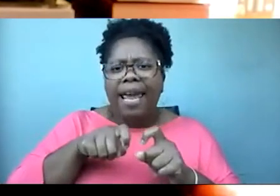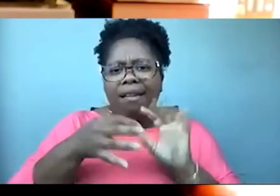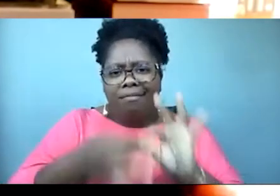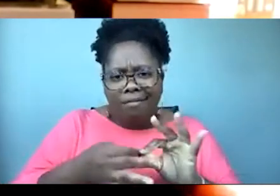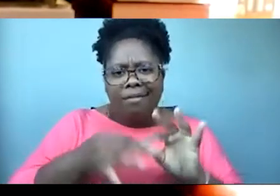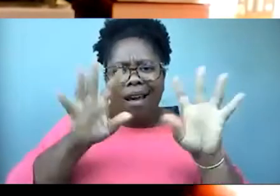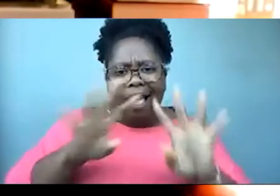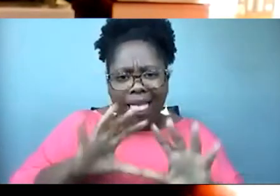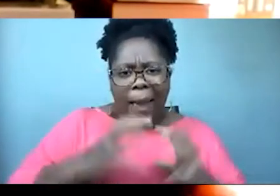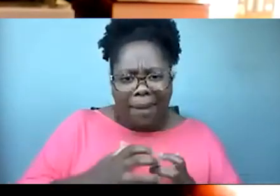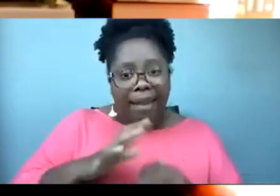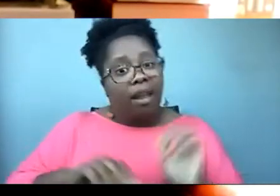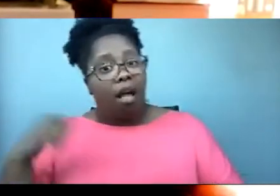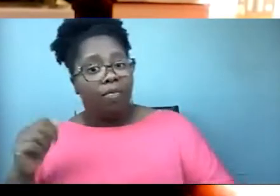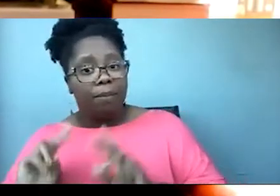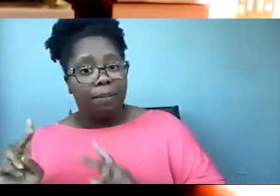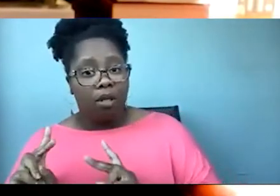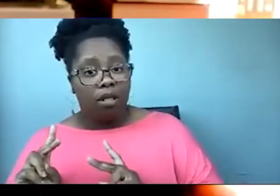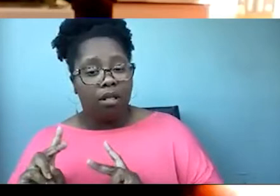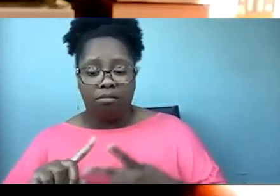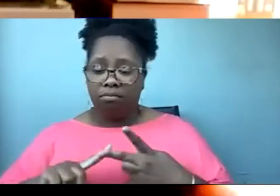20% live in public housing, and